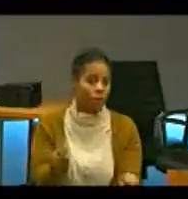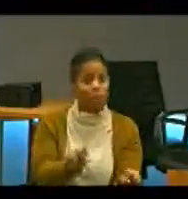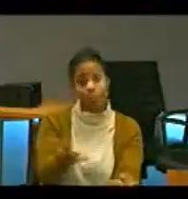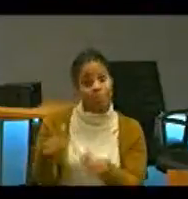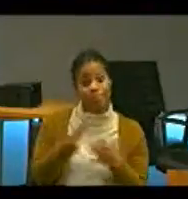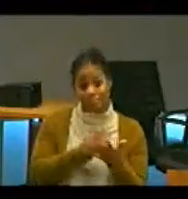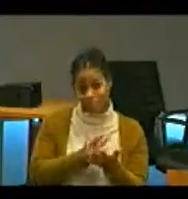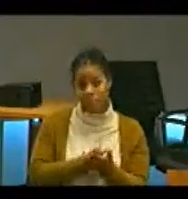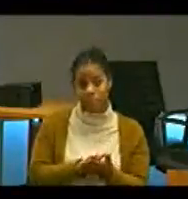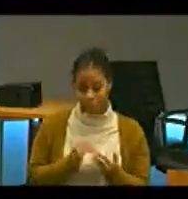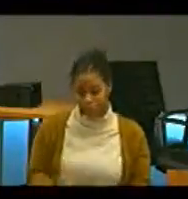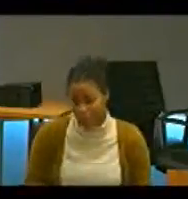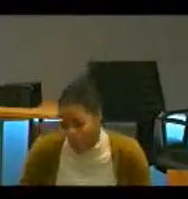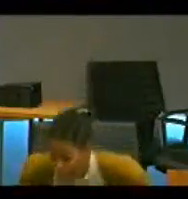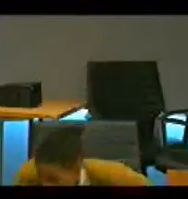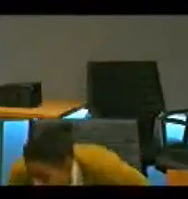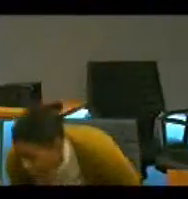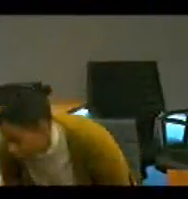Commissioner Arasaki.